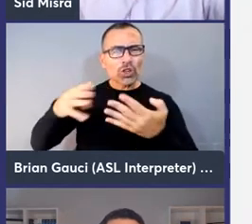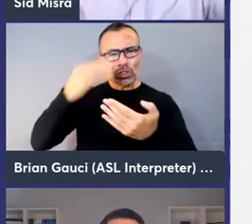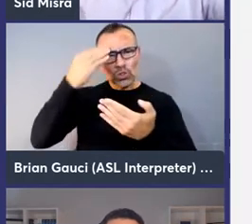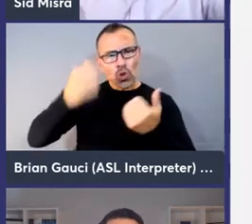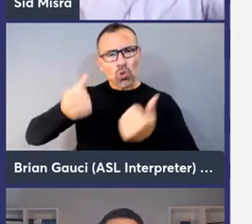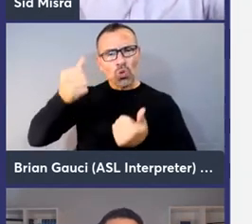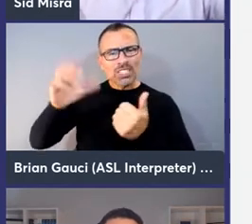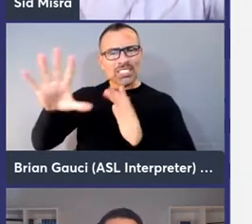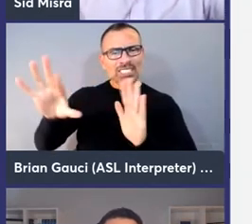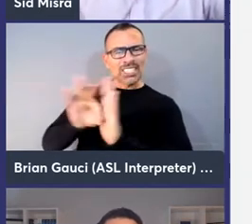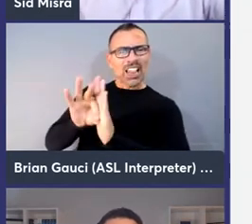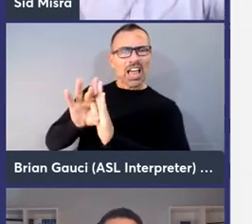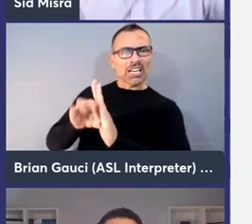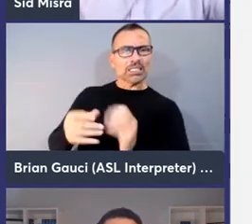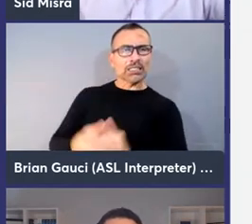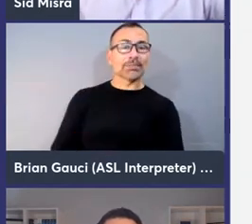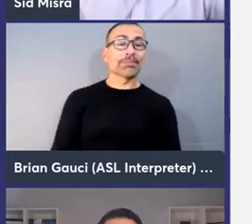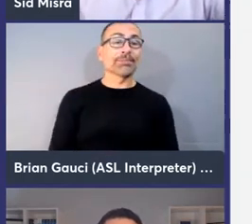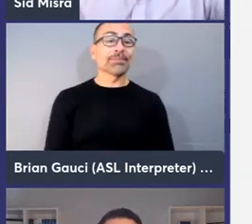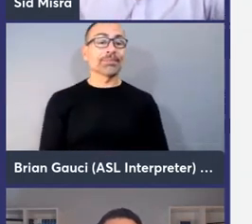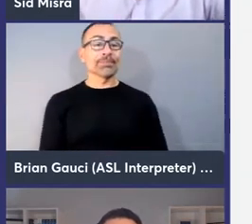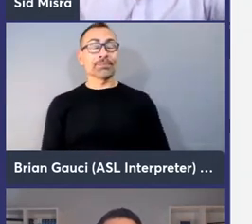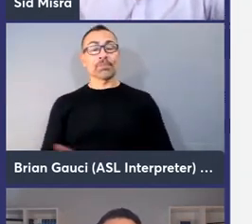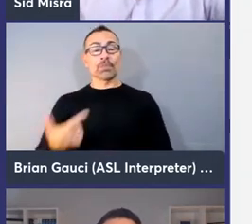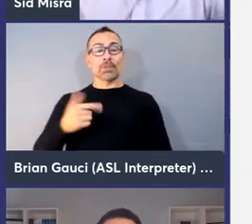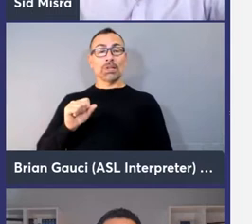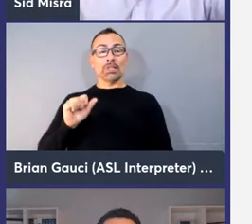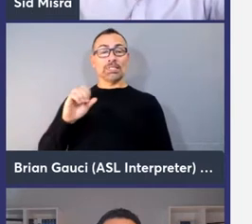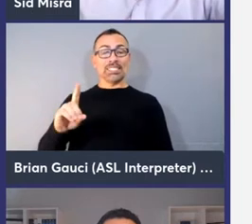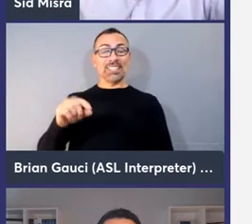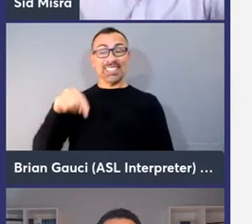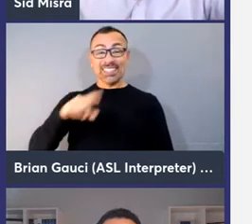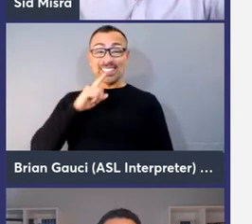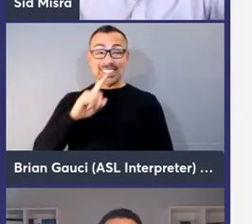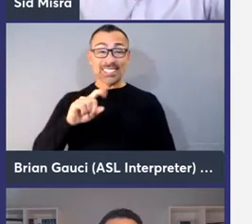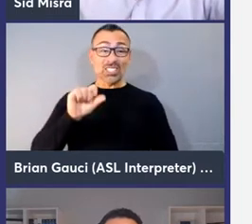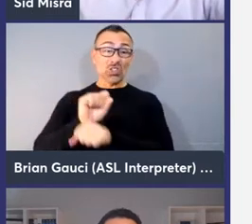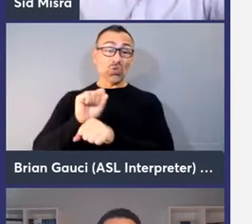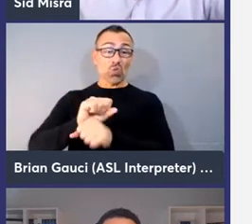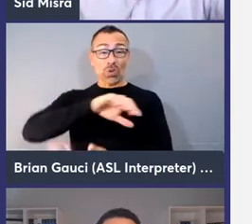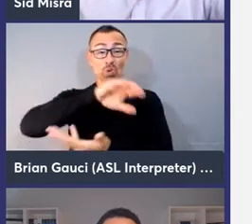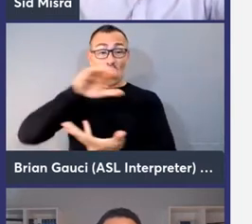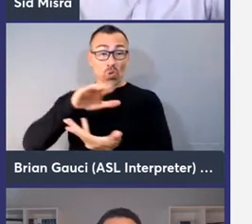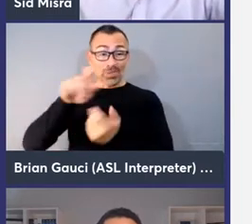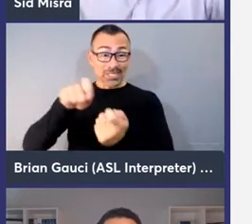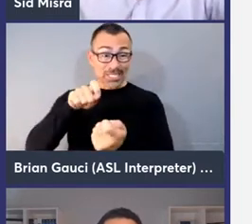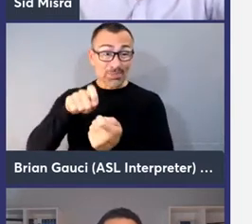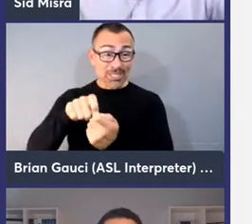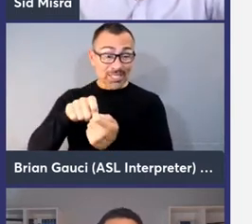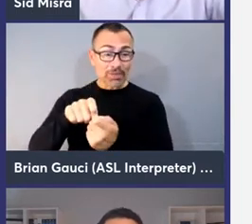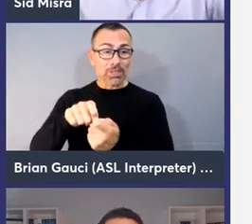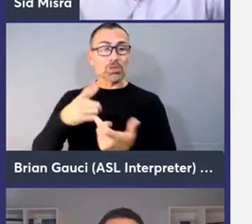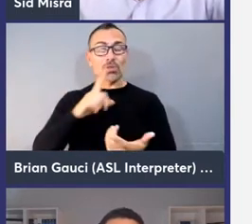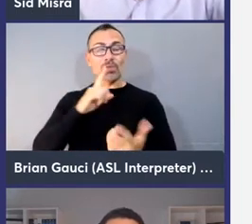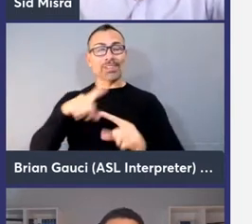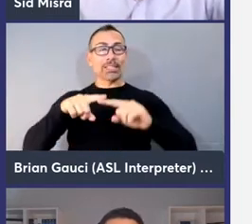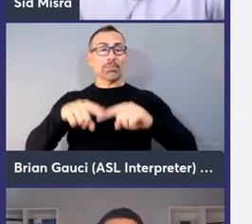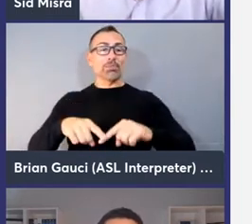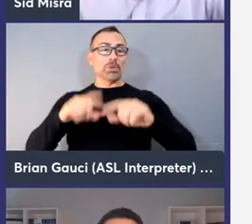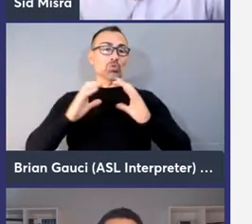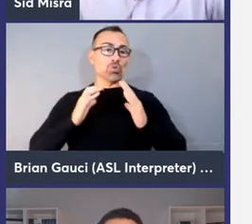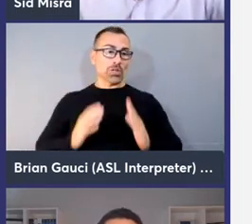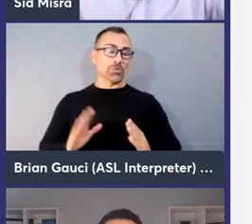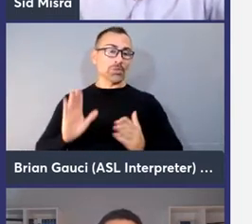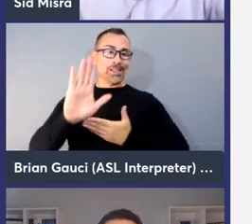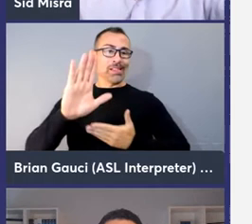So this really is workload specific. So it depends on the customer specific workload. So they